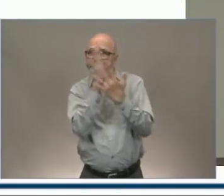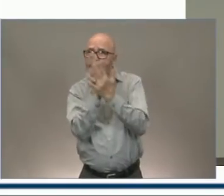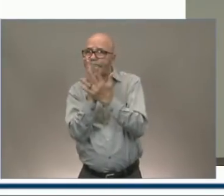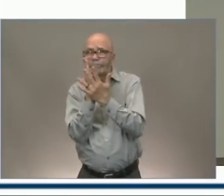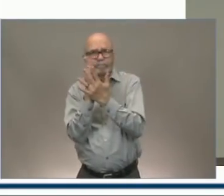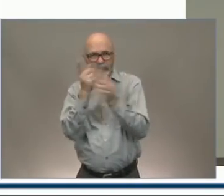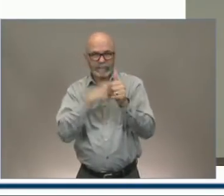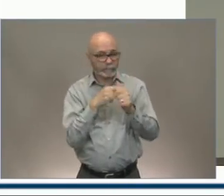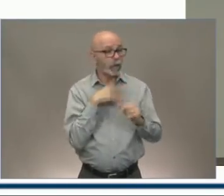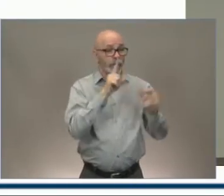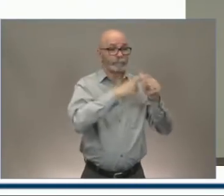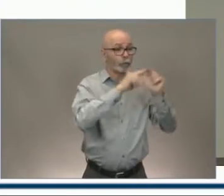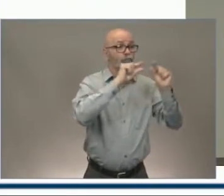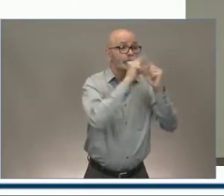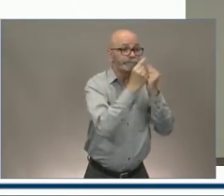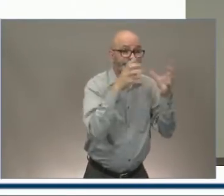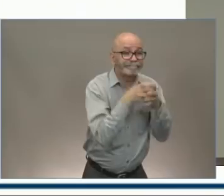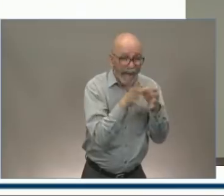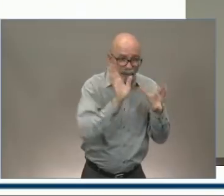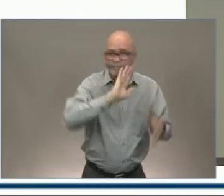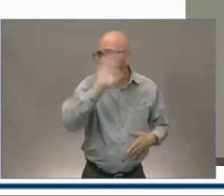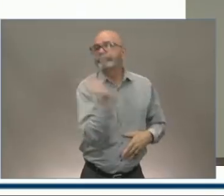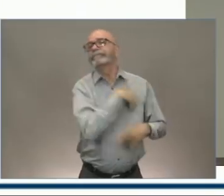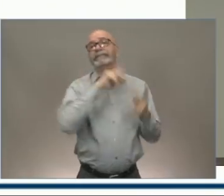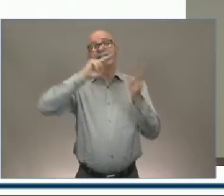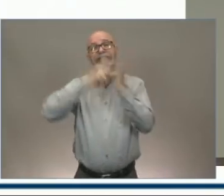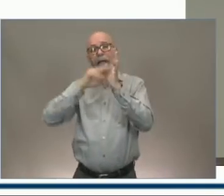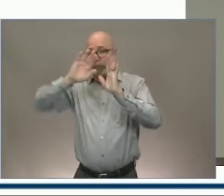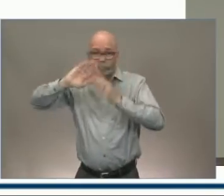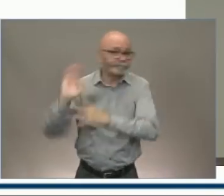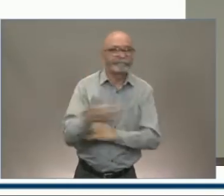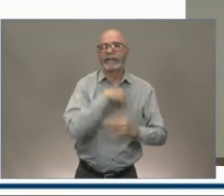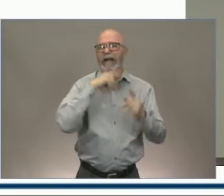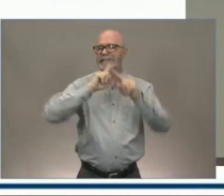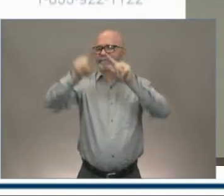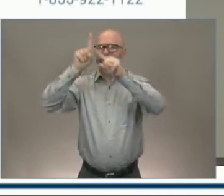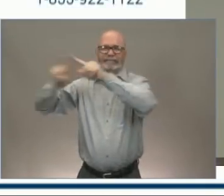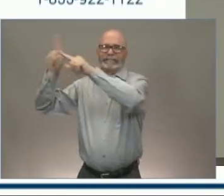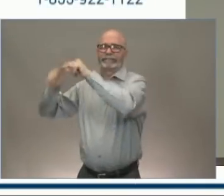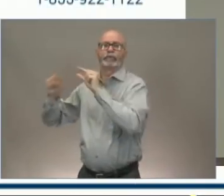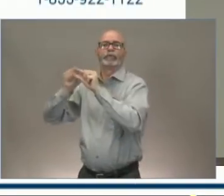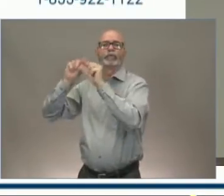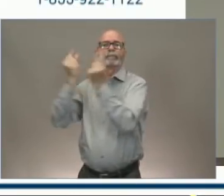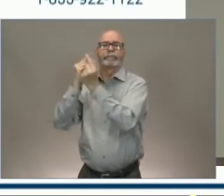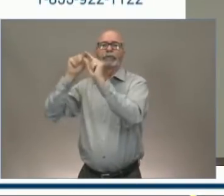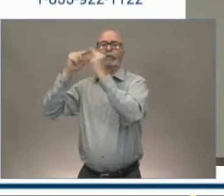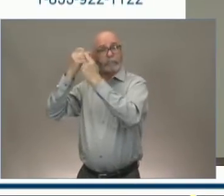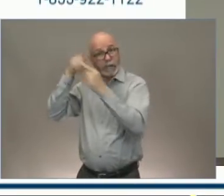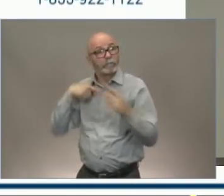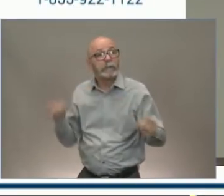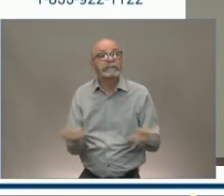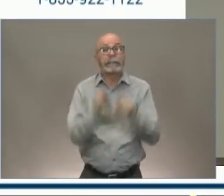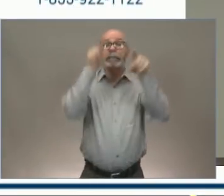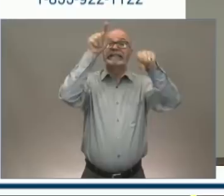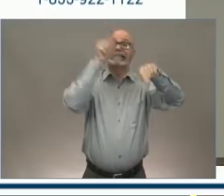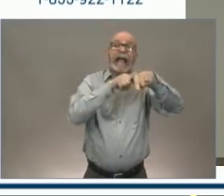We have several different groups receiving the vaccine at the same time in different locations. We have long-term care facilities. We have our health care